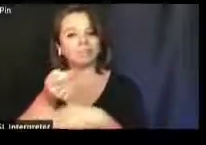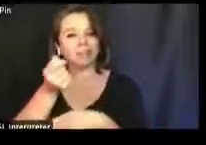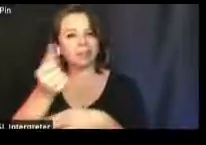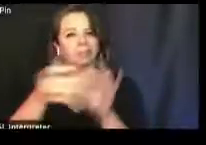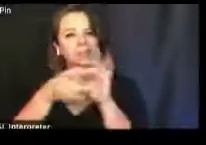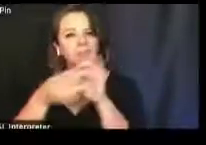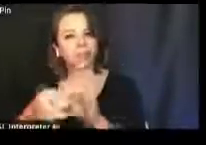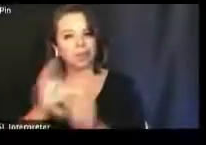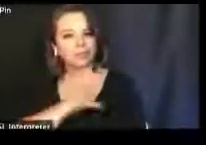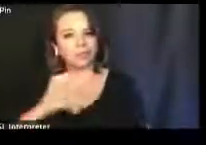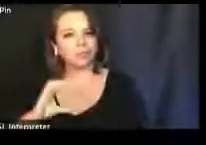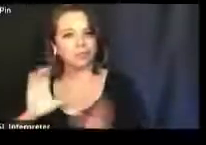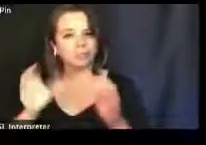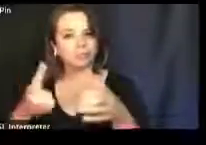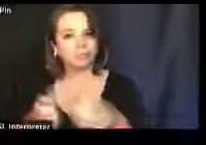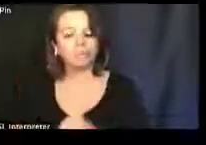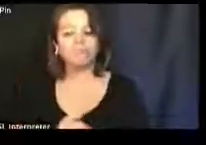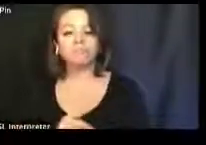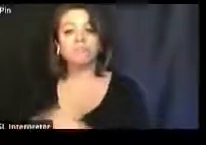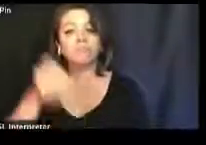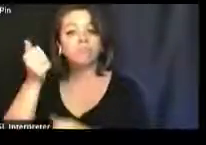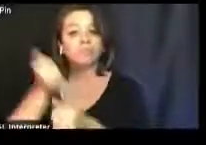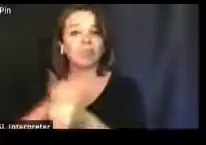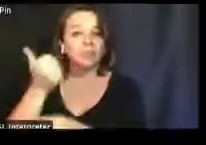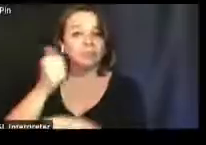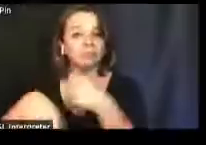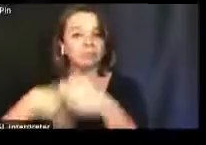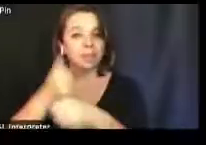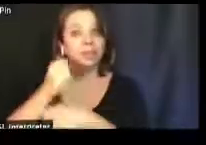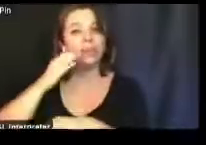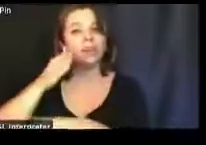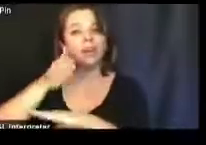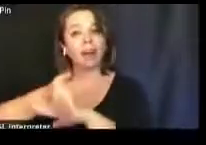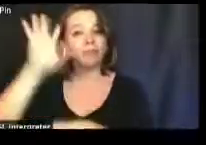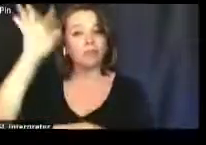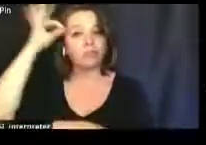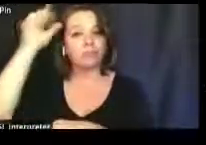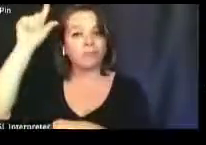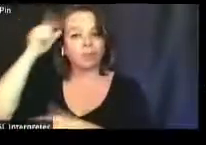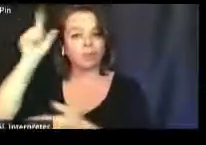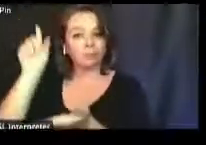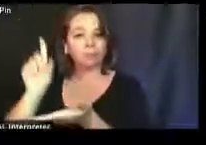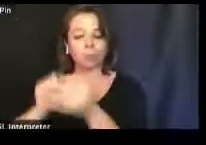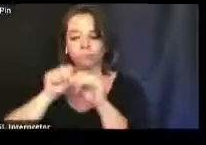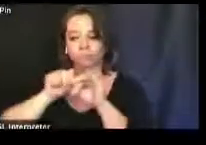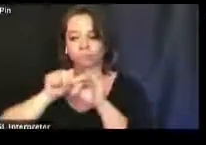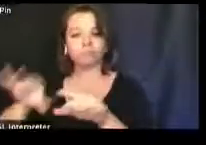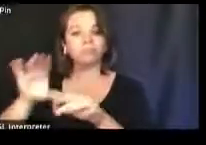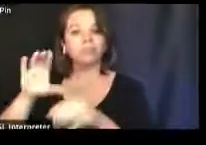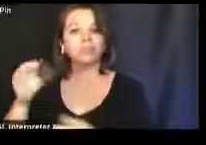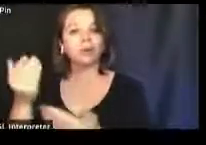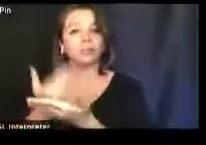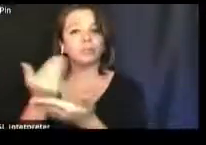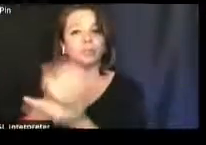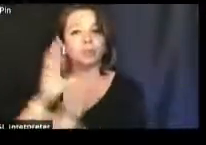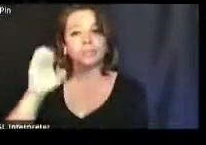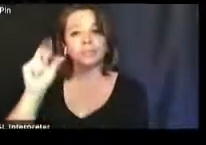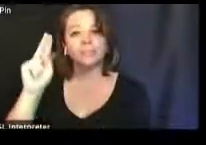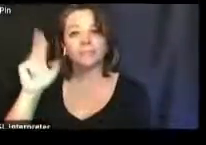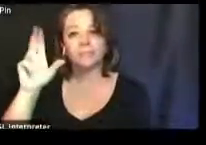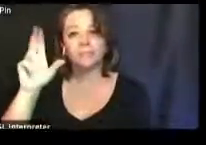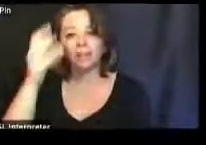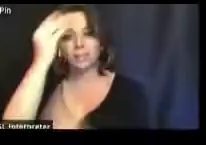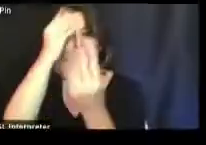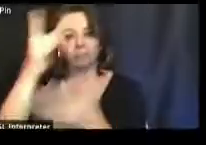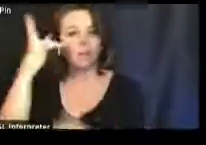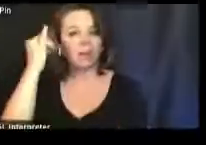commission. Every 10 years after the federal government publishes updated census information, California must redraw the boundaries of